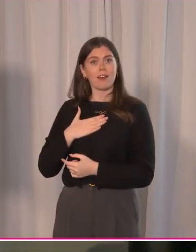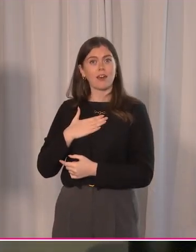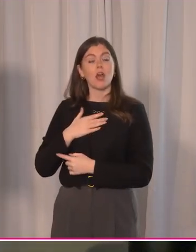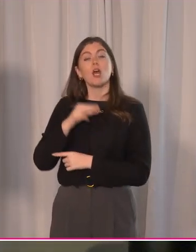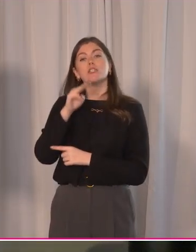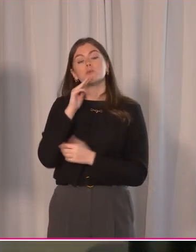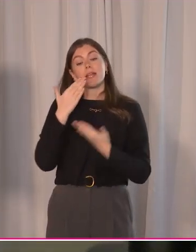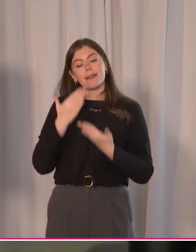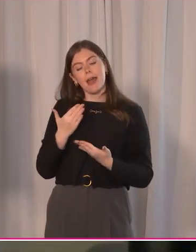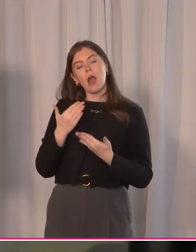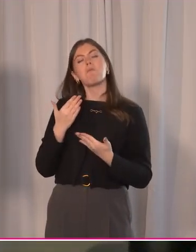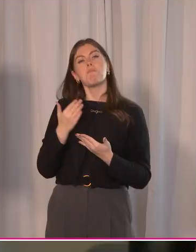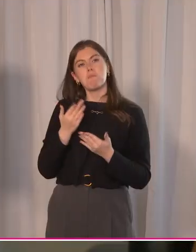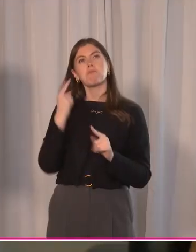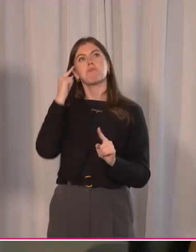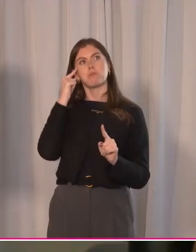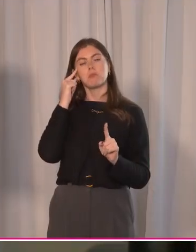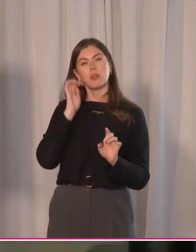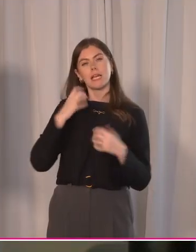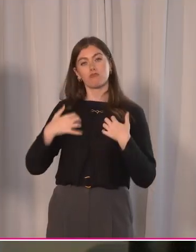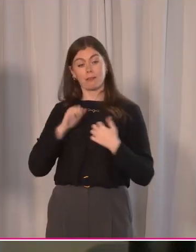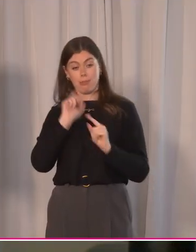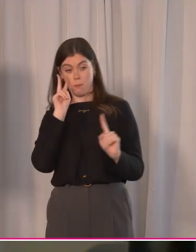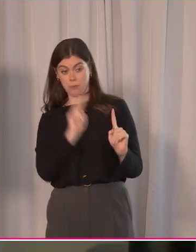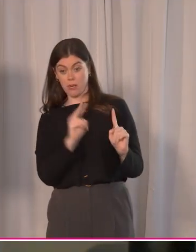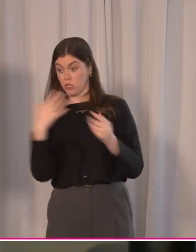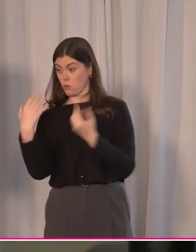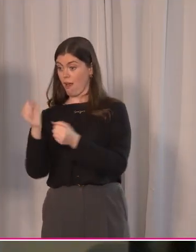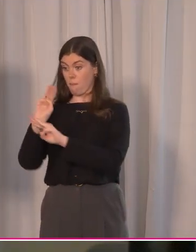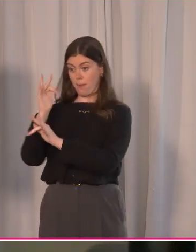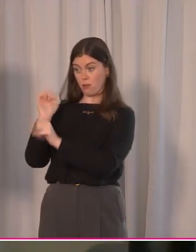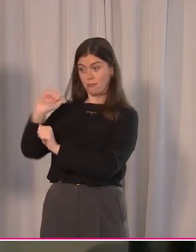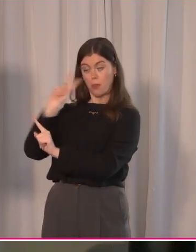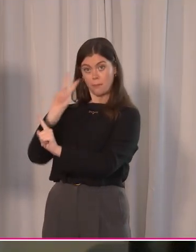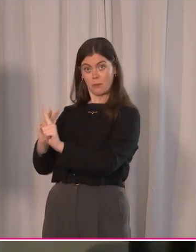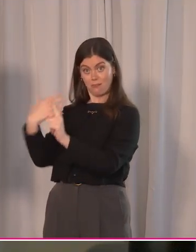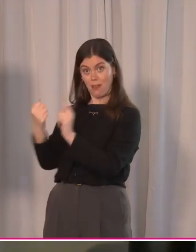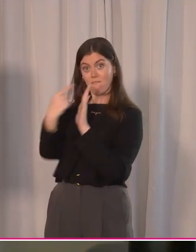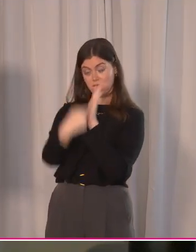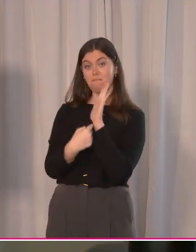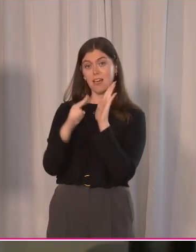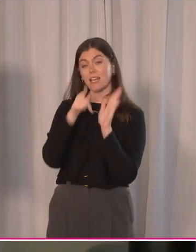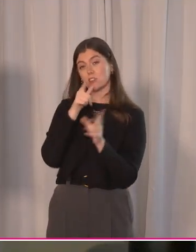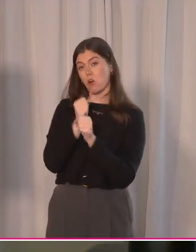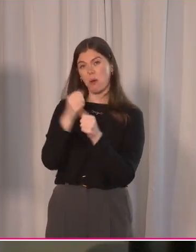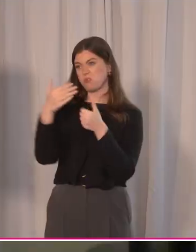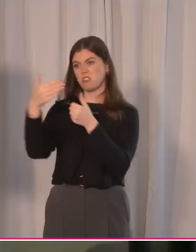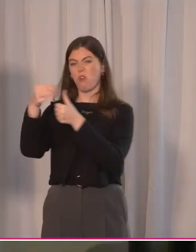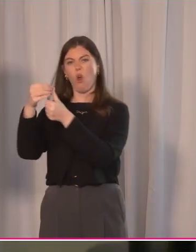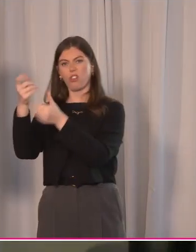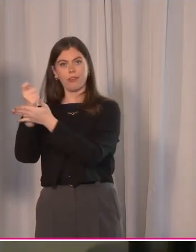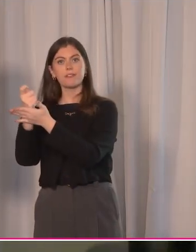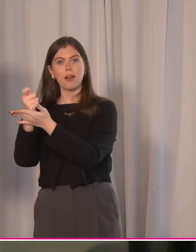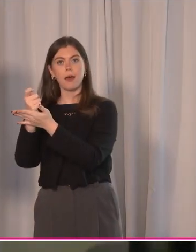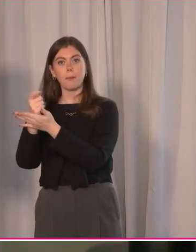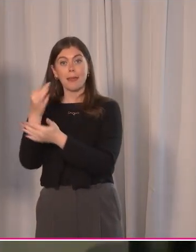we were then interested in from their perspective, we have the perspective of the parents. I can talk about that at some other time if